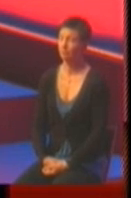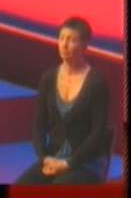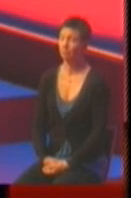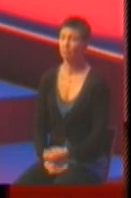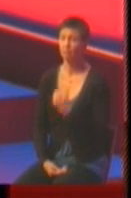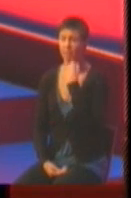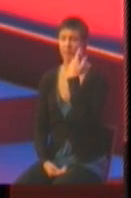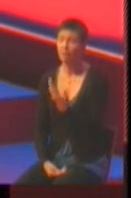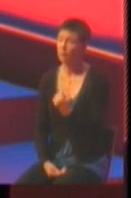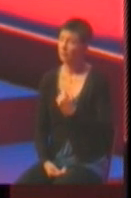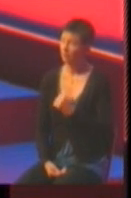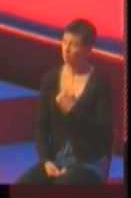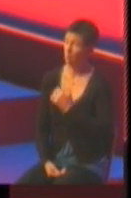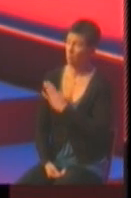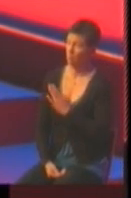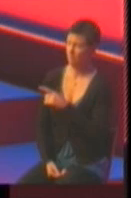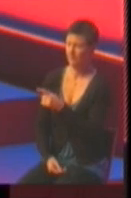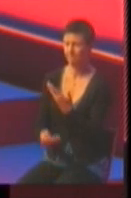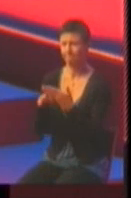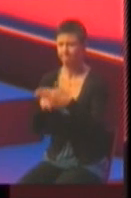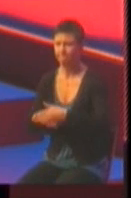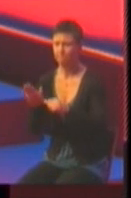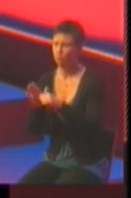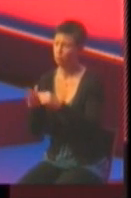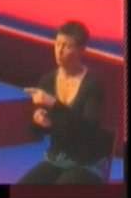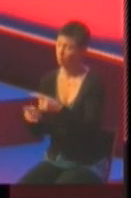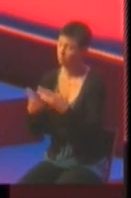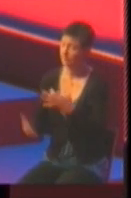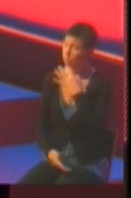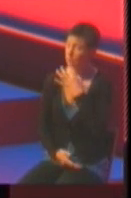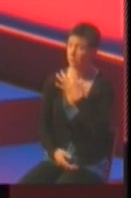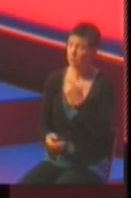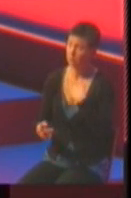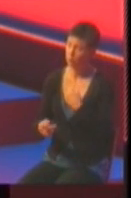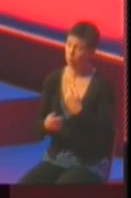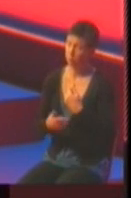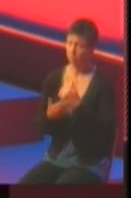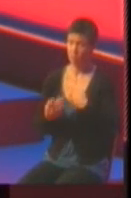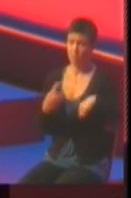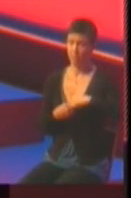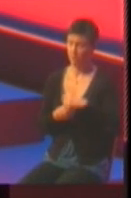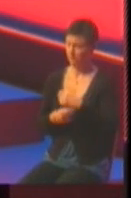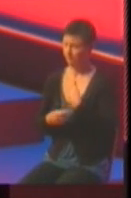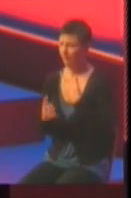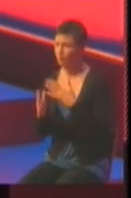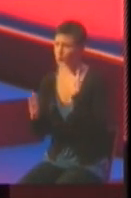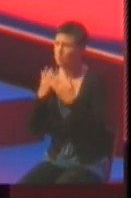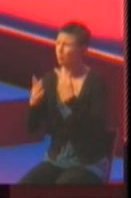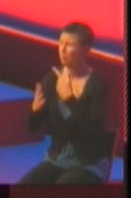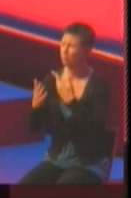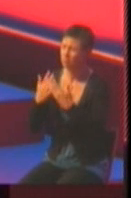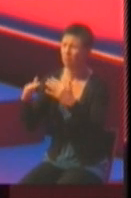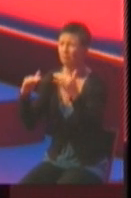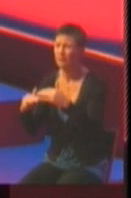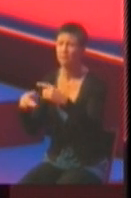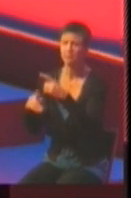Daily, our armed forces are doing a difficult job, taking great risk on our behalf, facing violent and prolonged fight